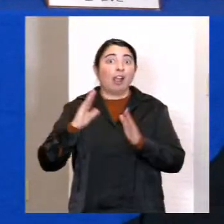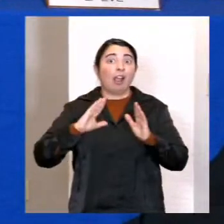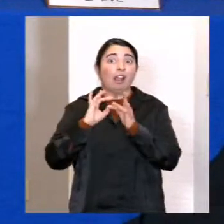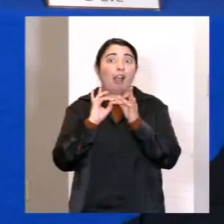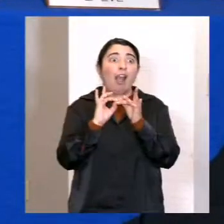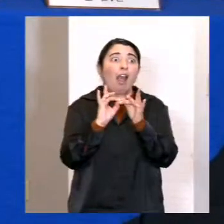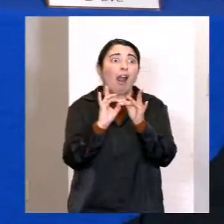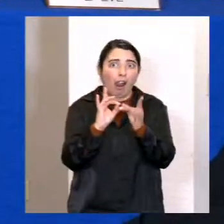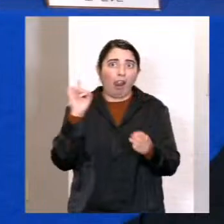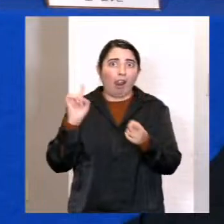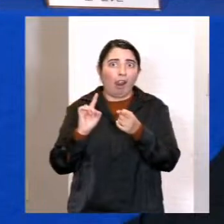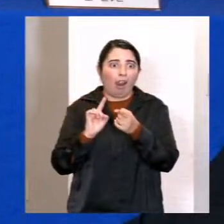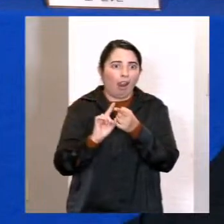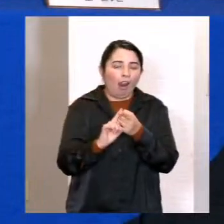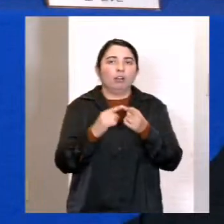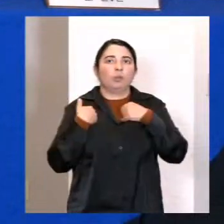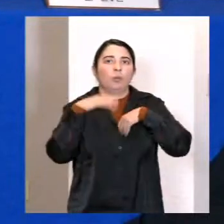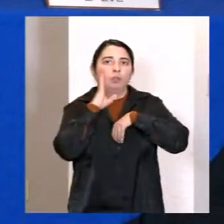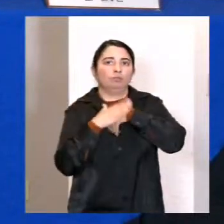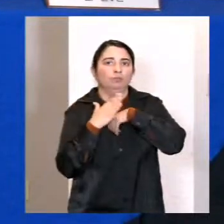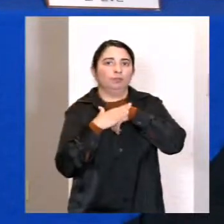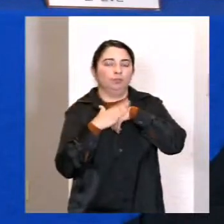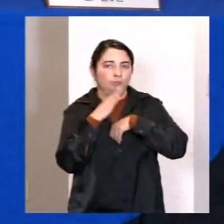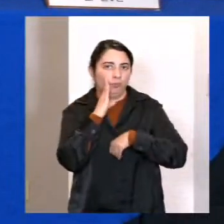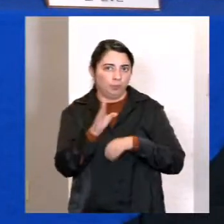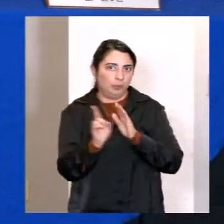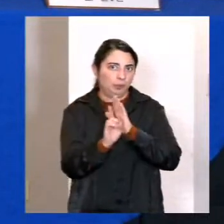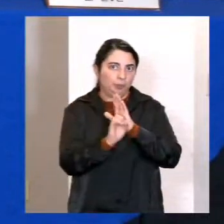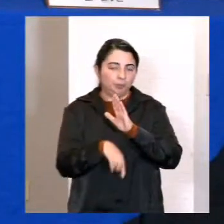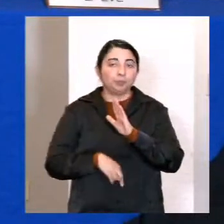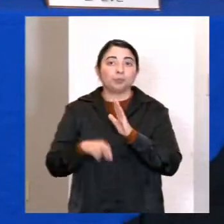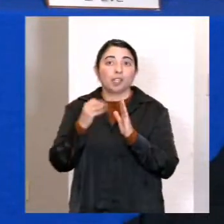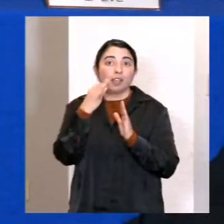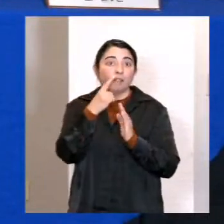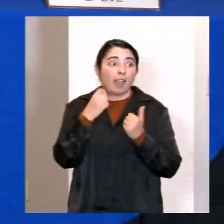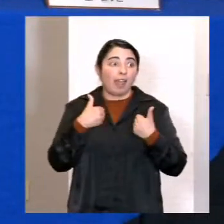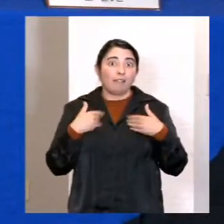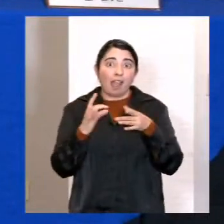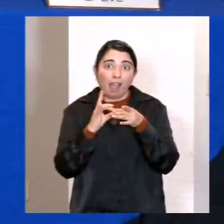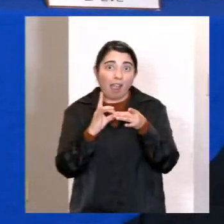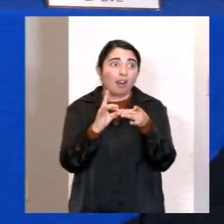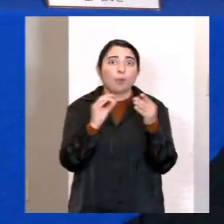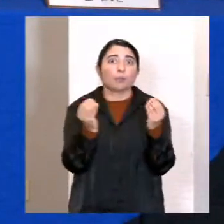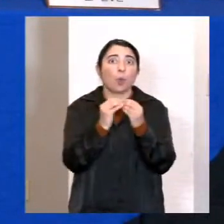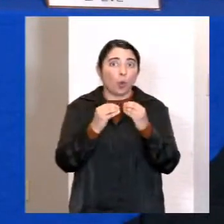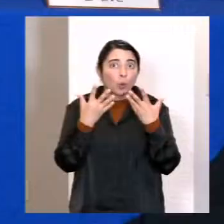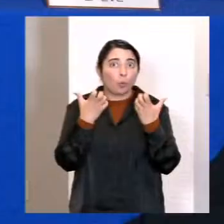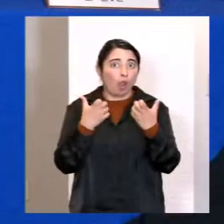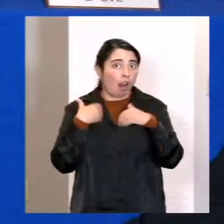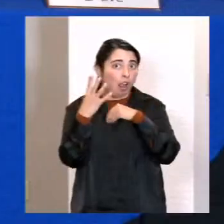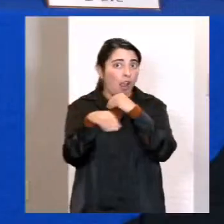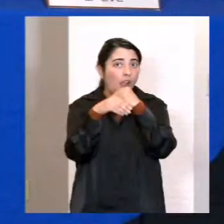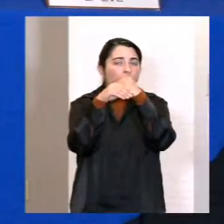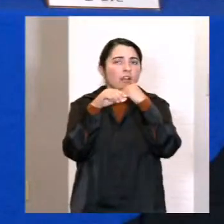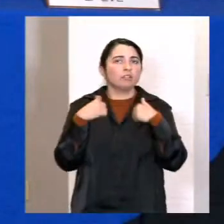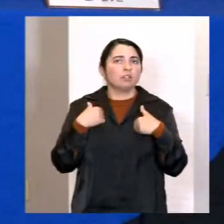time. If you'd like to provide additional comments after this hearing, there are a number of ways for you to do